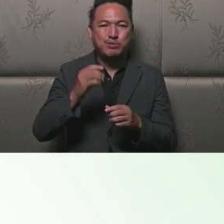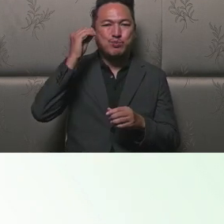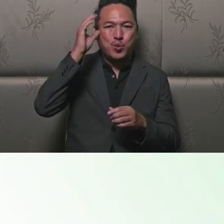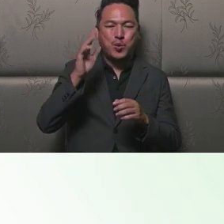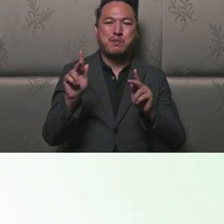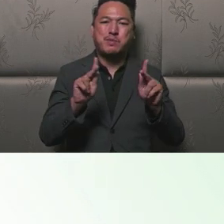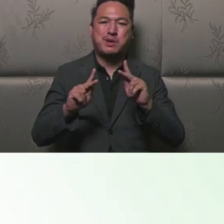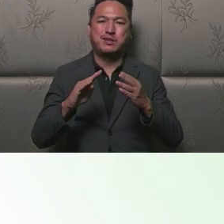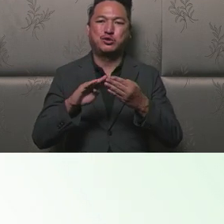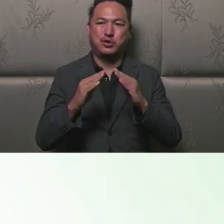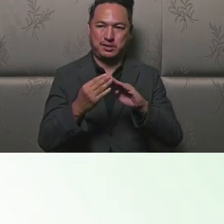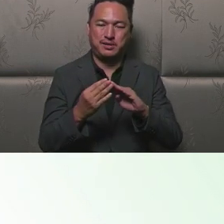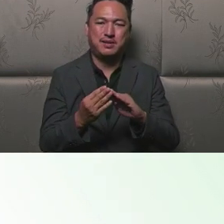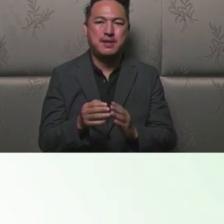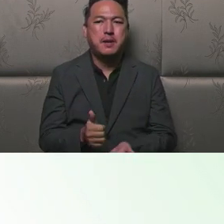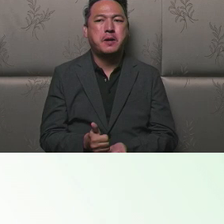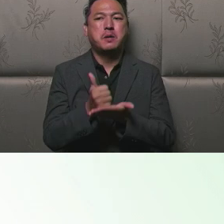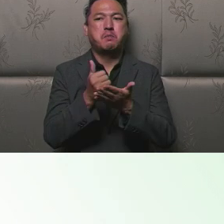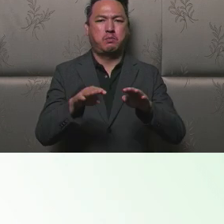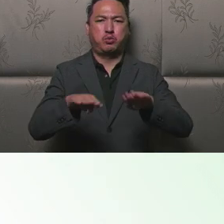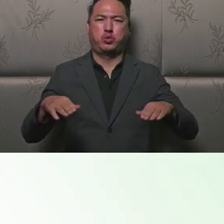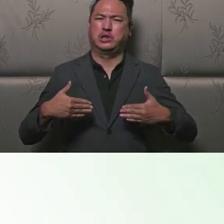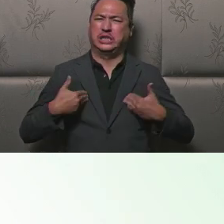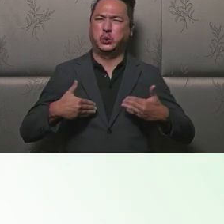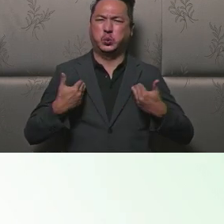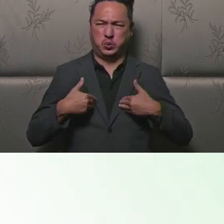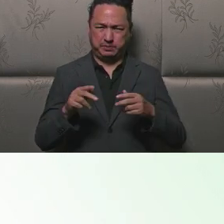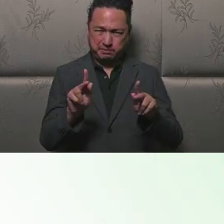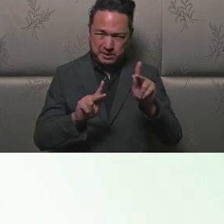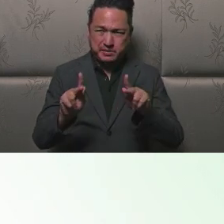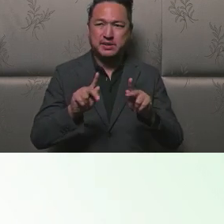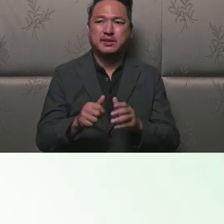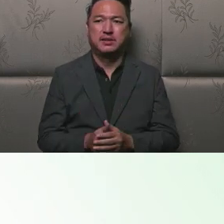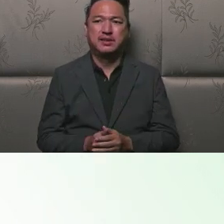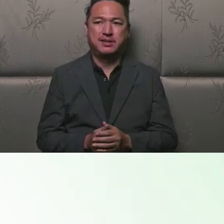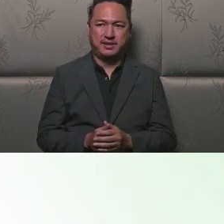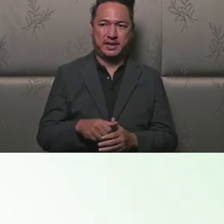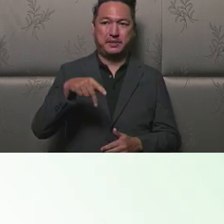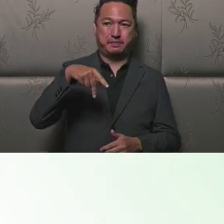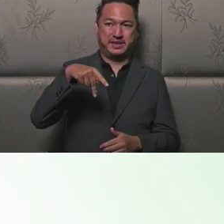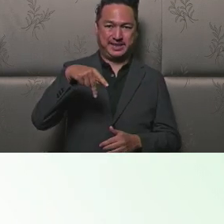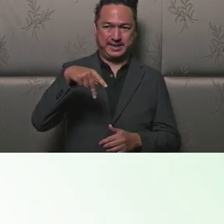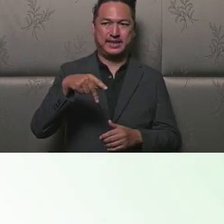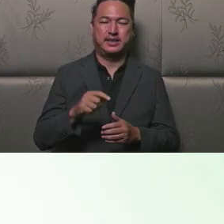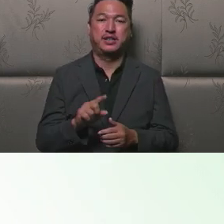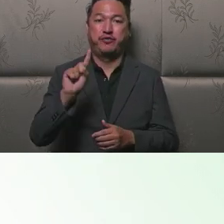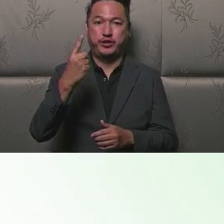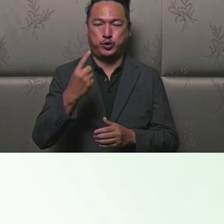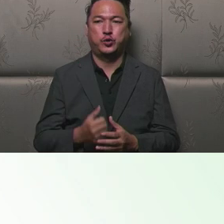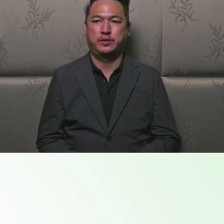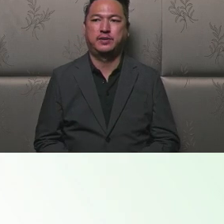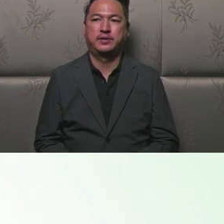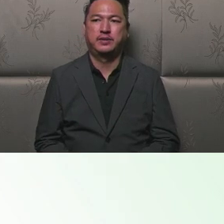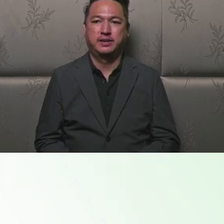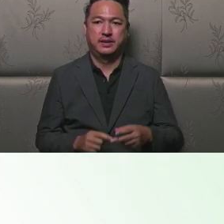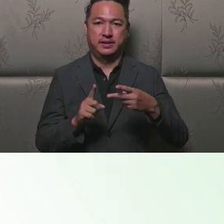A stands for advance, be guided by the aims, goals, and objectives. Here, we're going to